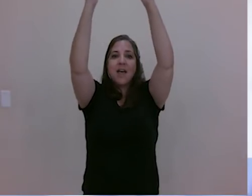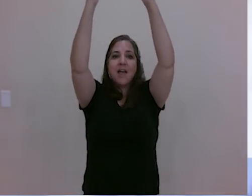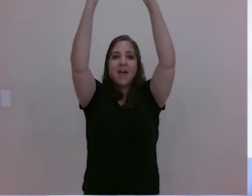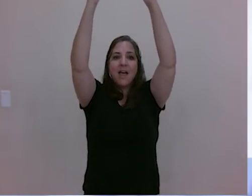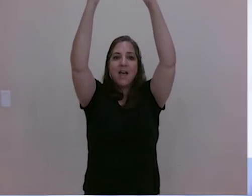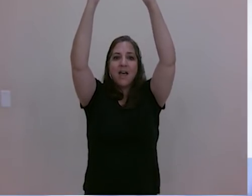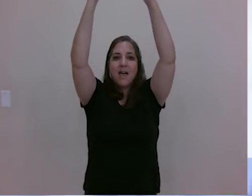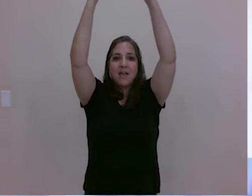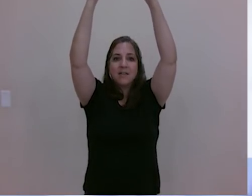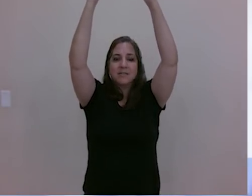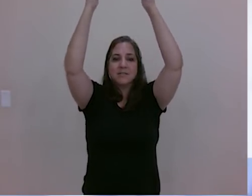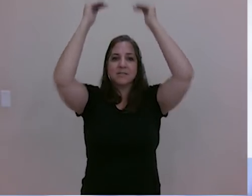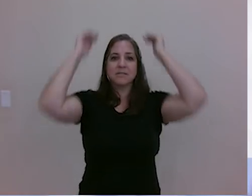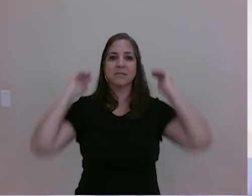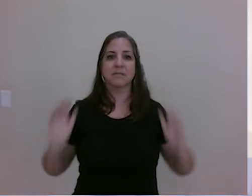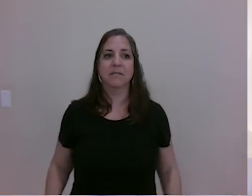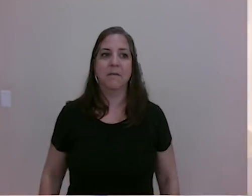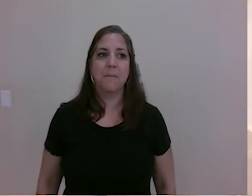highest.